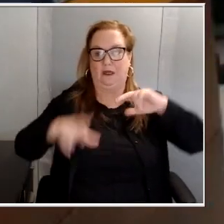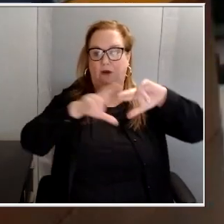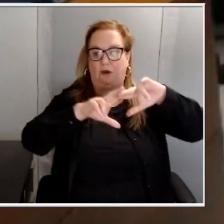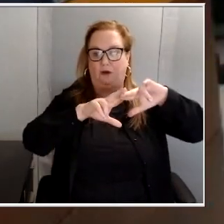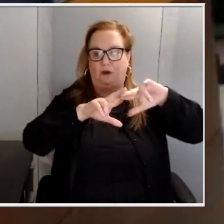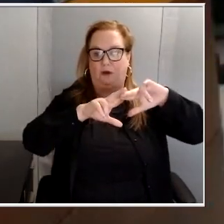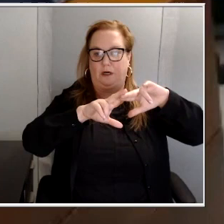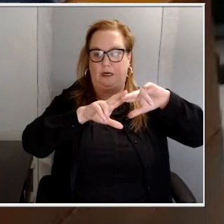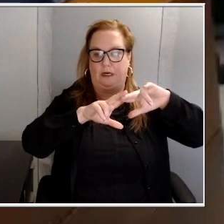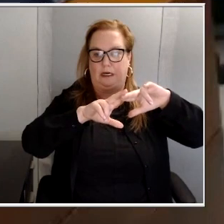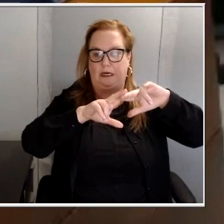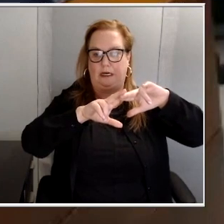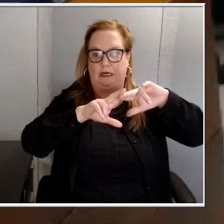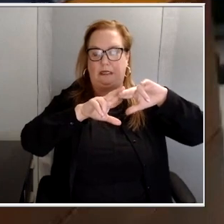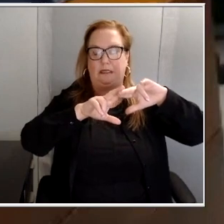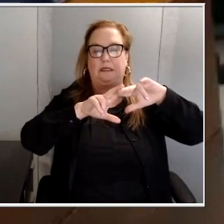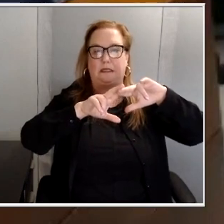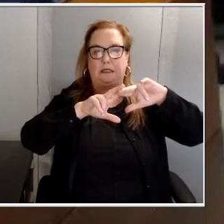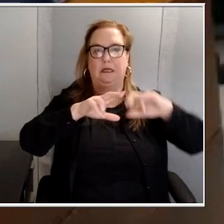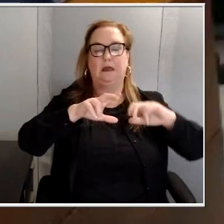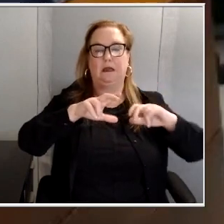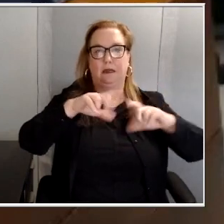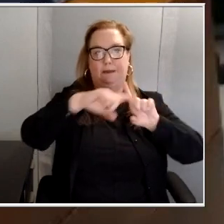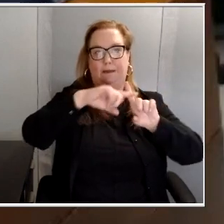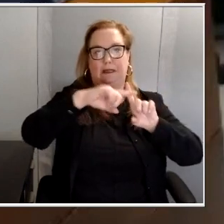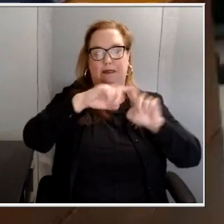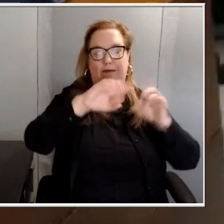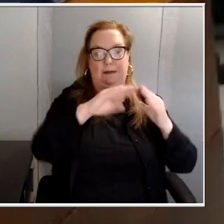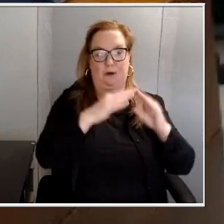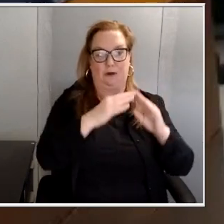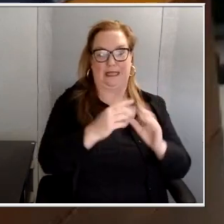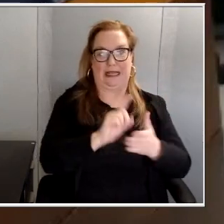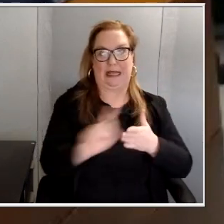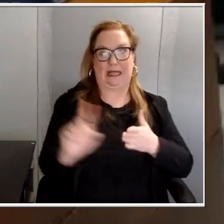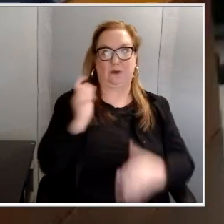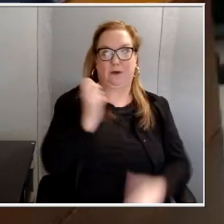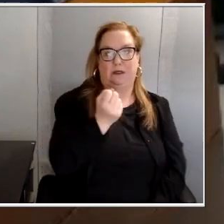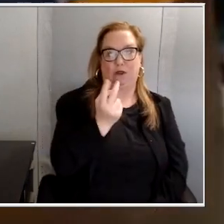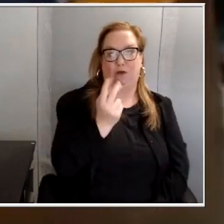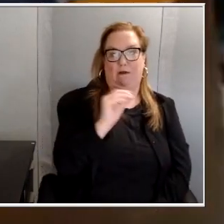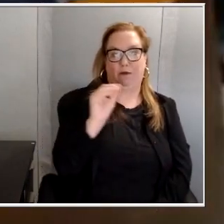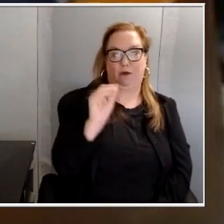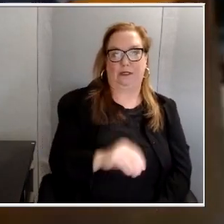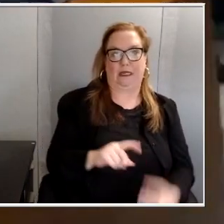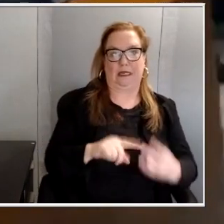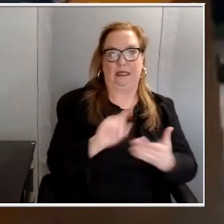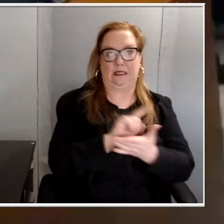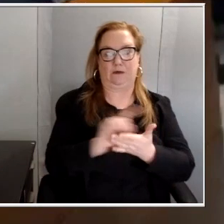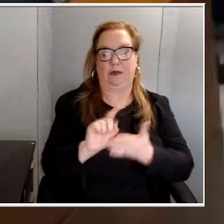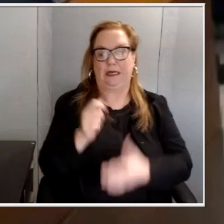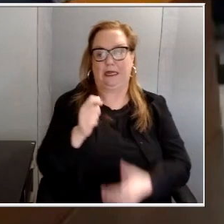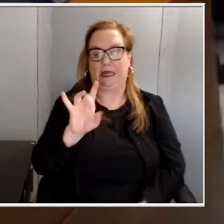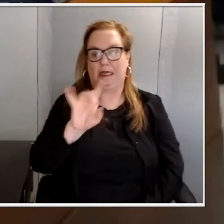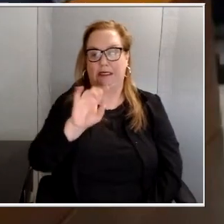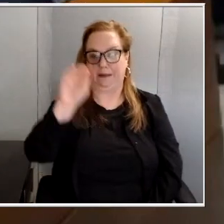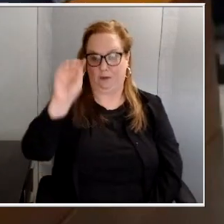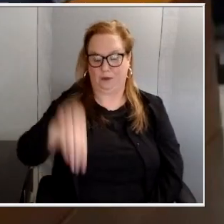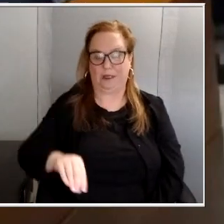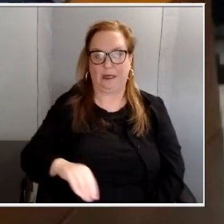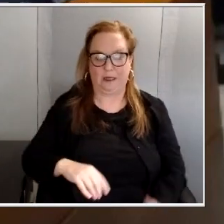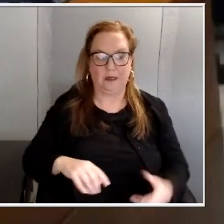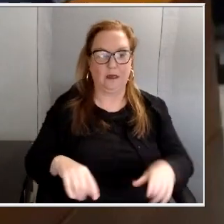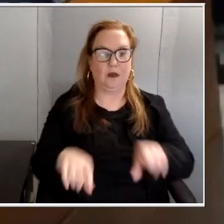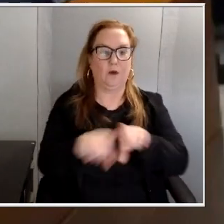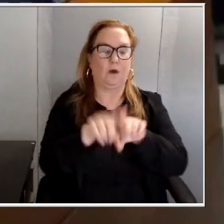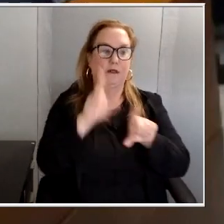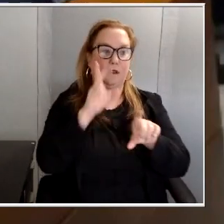COVID test positivity rate. Last week, we were around 12%. This week, we're as high as 18%. We also have